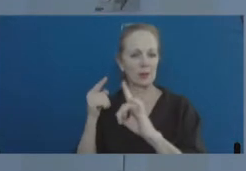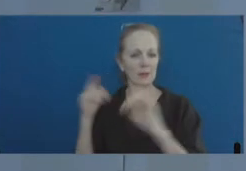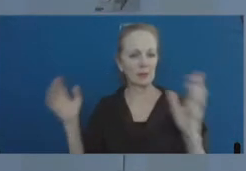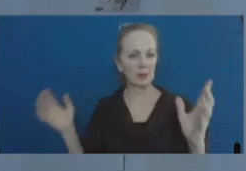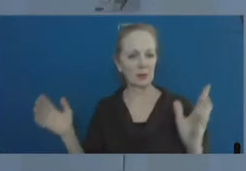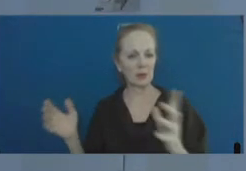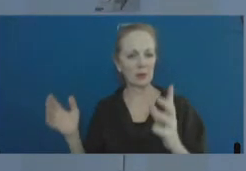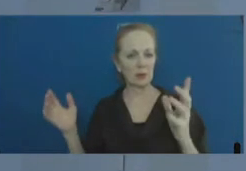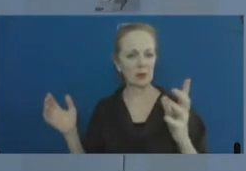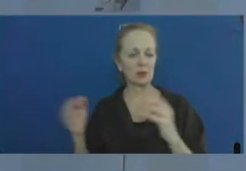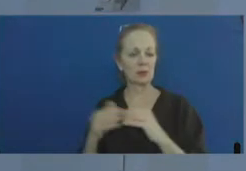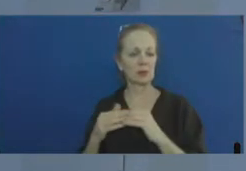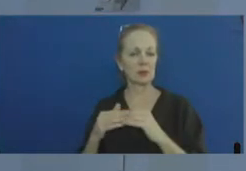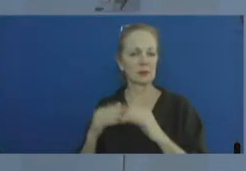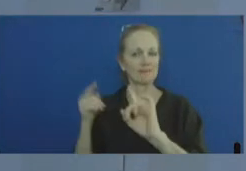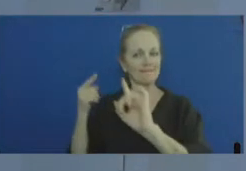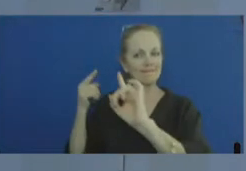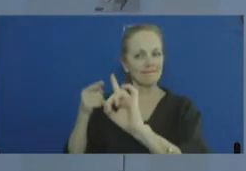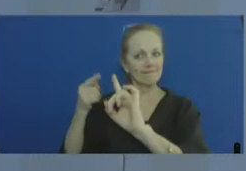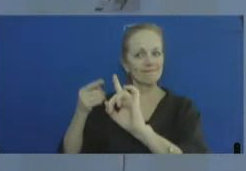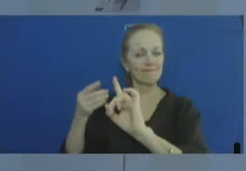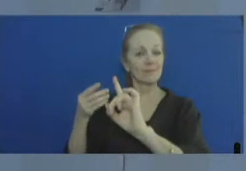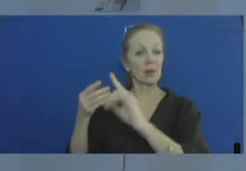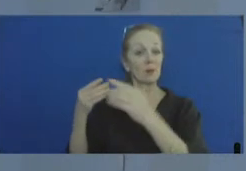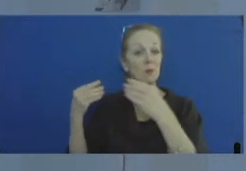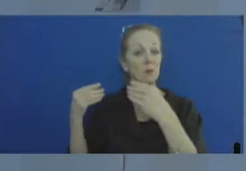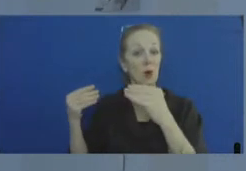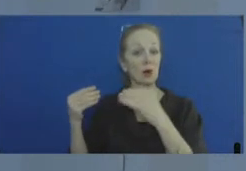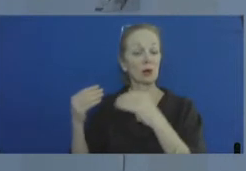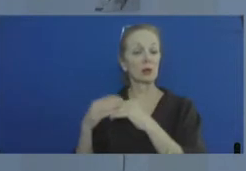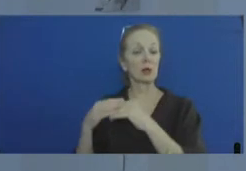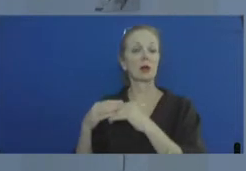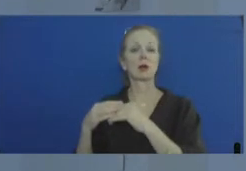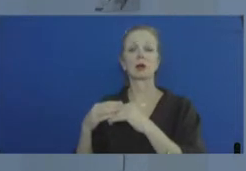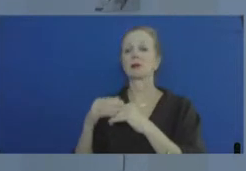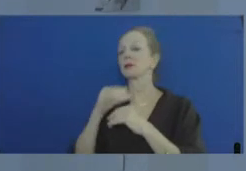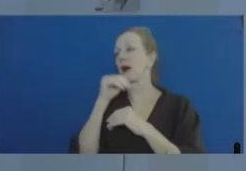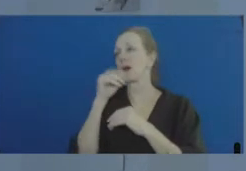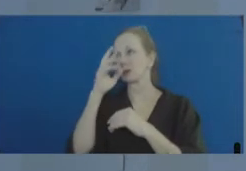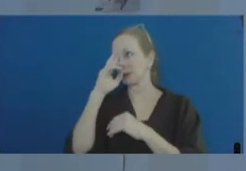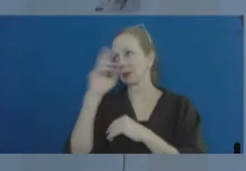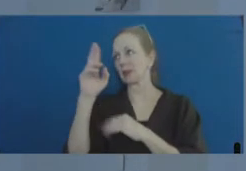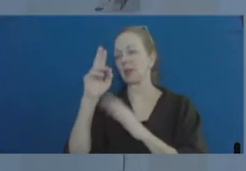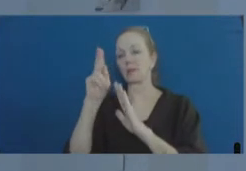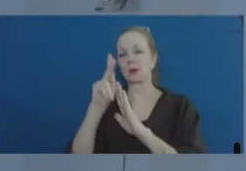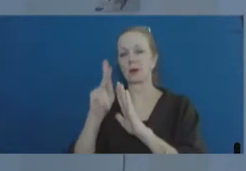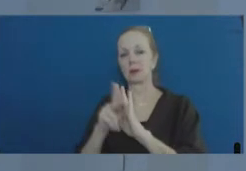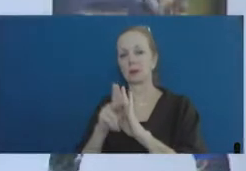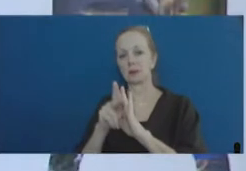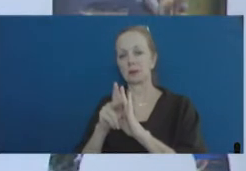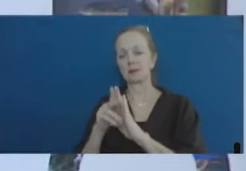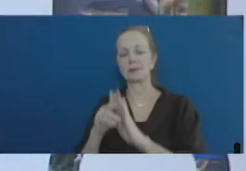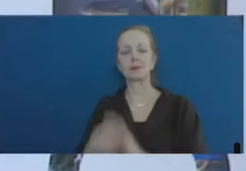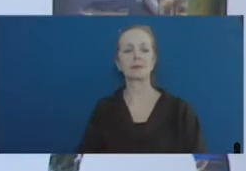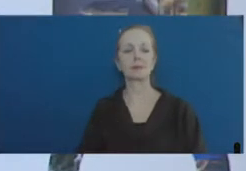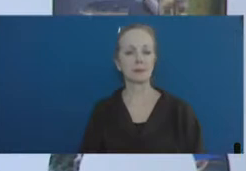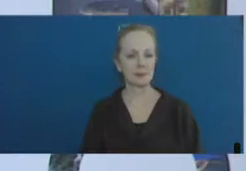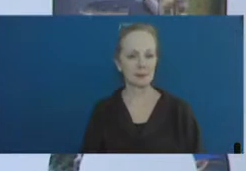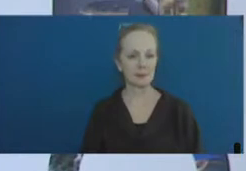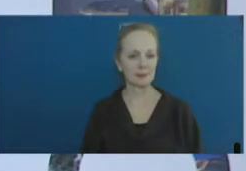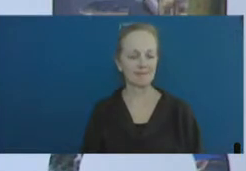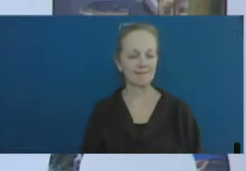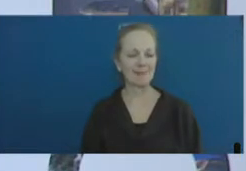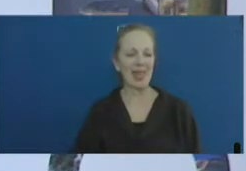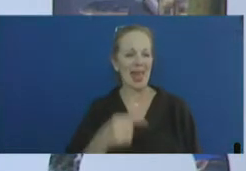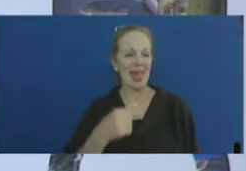Is it just the market, irrespective of our policy? I think it's a few different things.